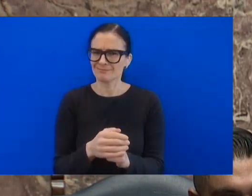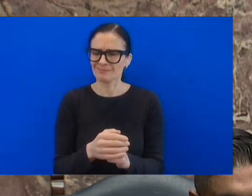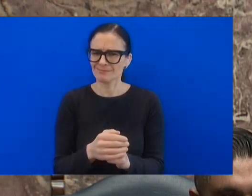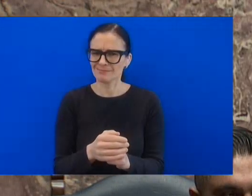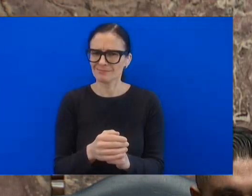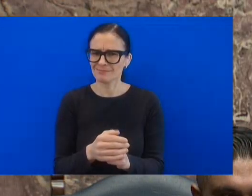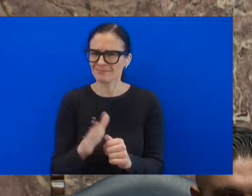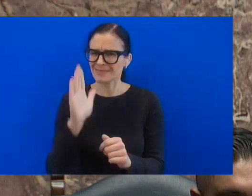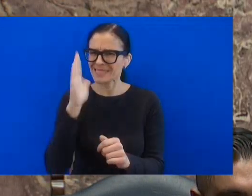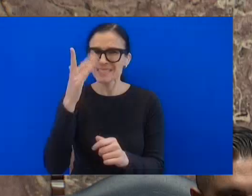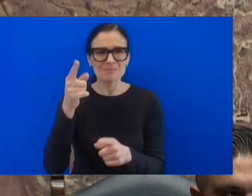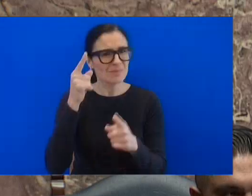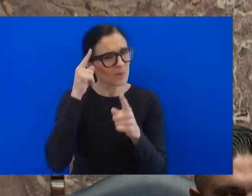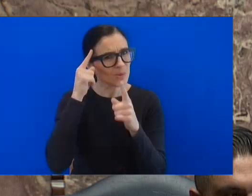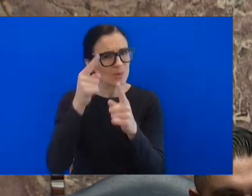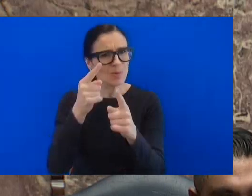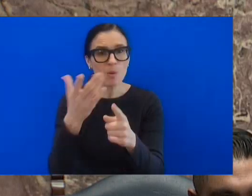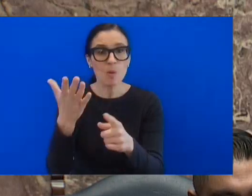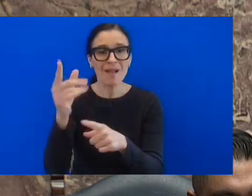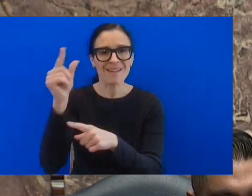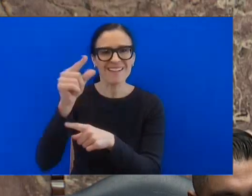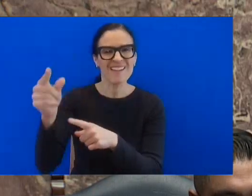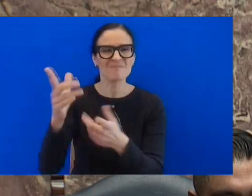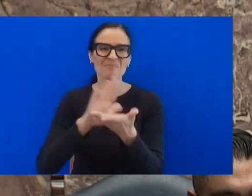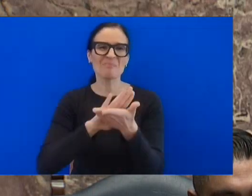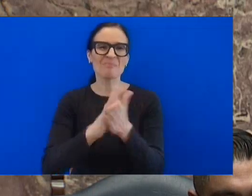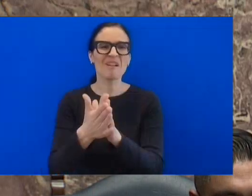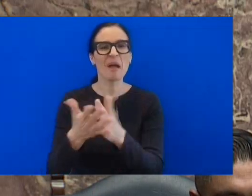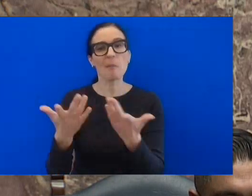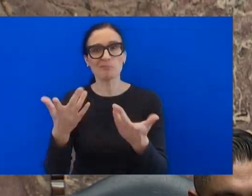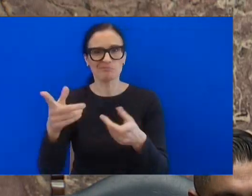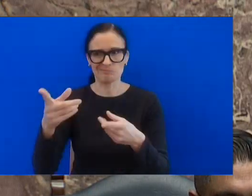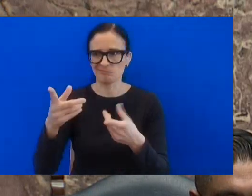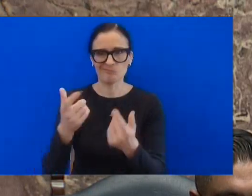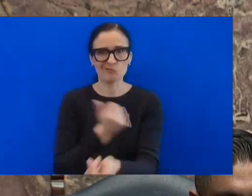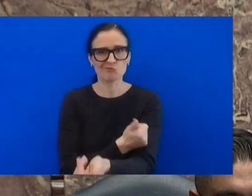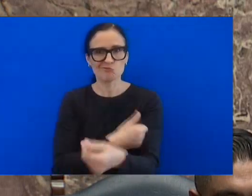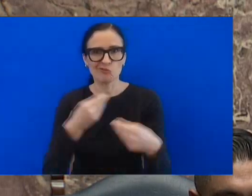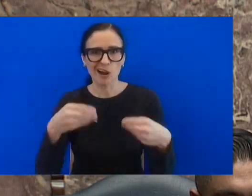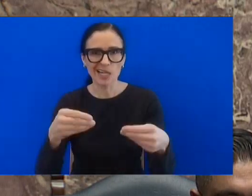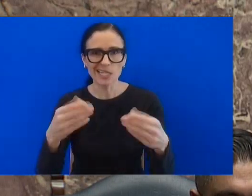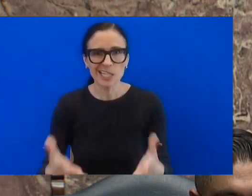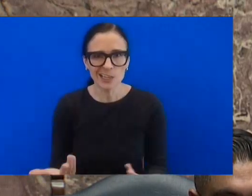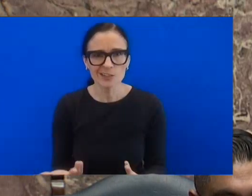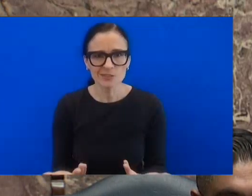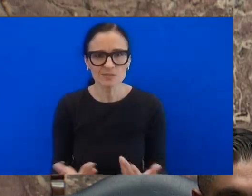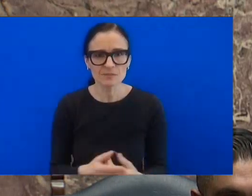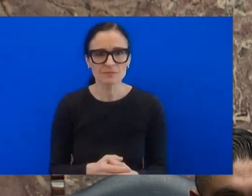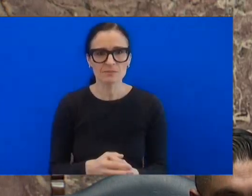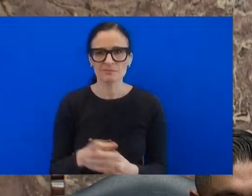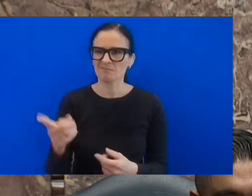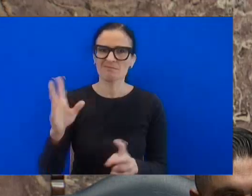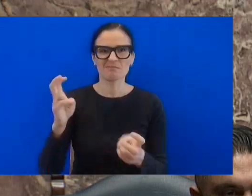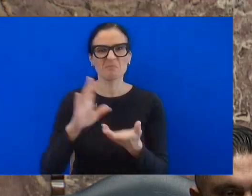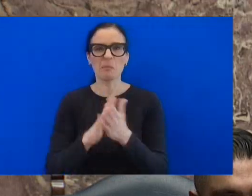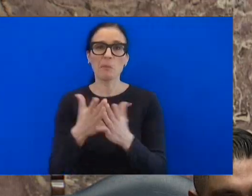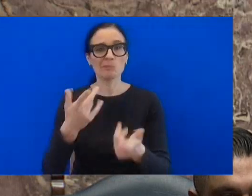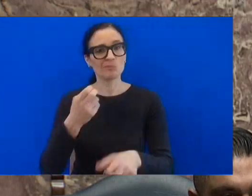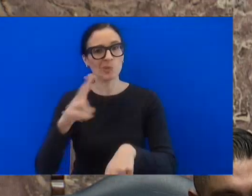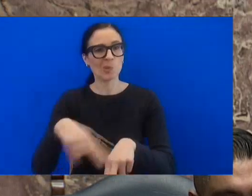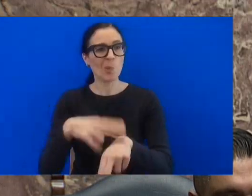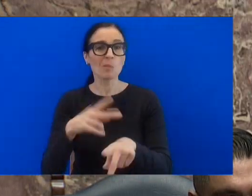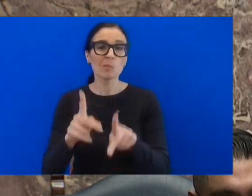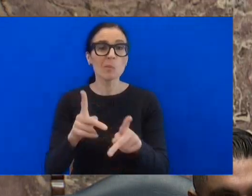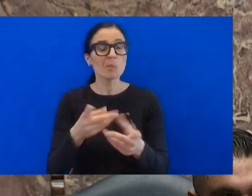dealer. This government has normalized drug use. It uses tax dollars to fund anti-police activists